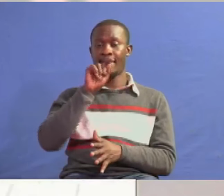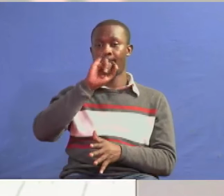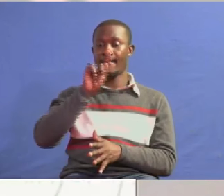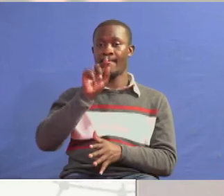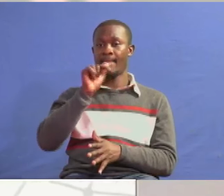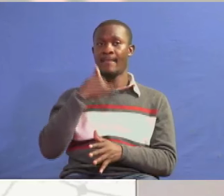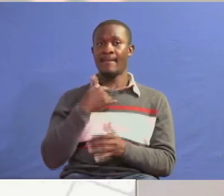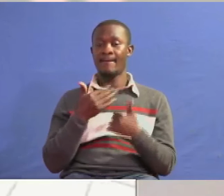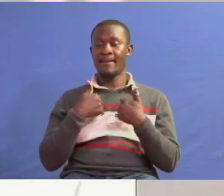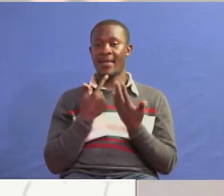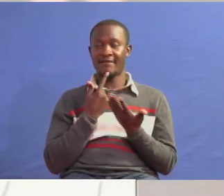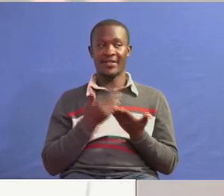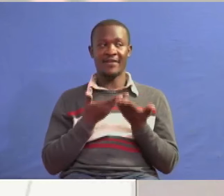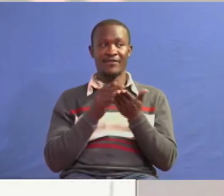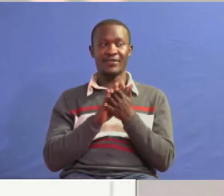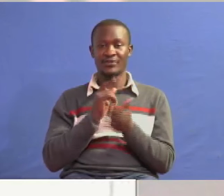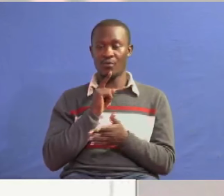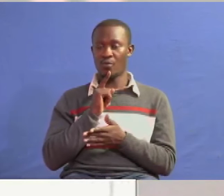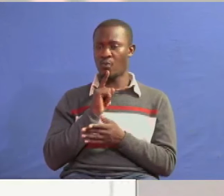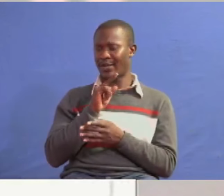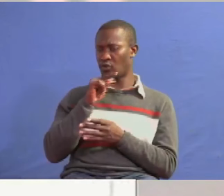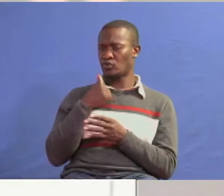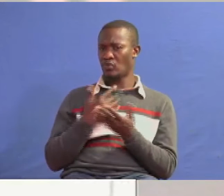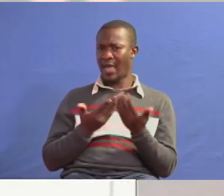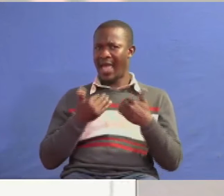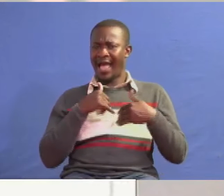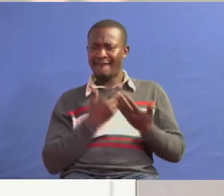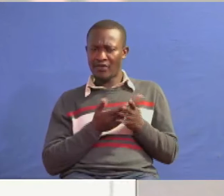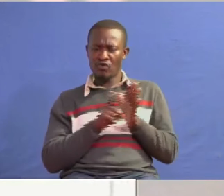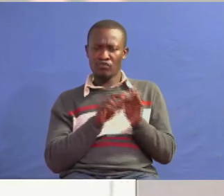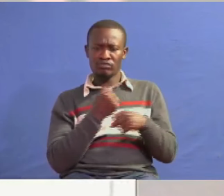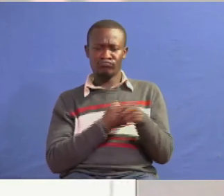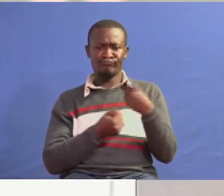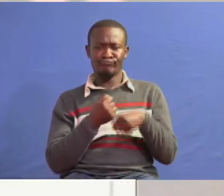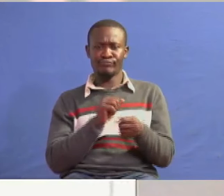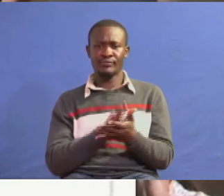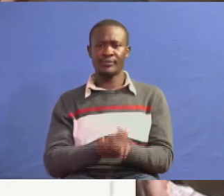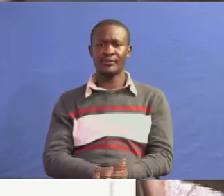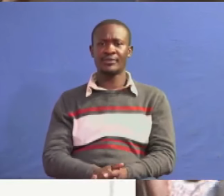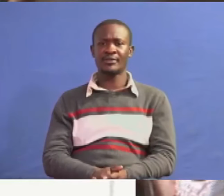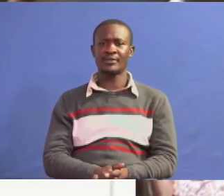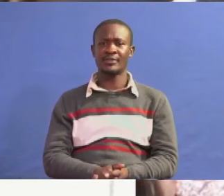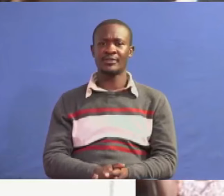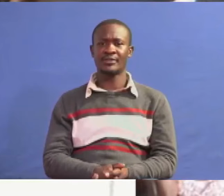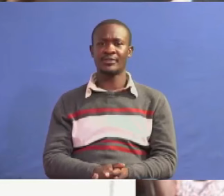Chidzuda, has issued a stern warning to those involved in the unlawful practices.